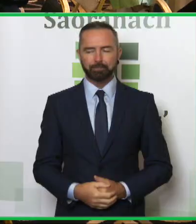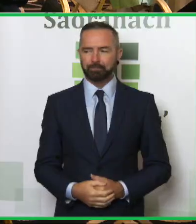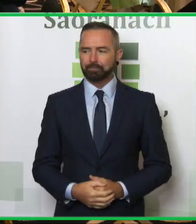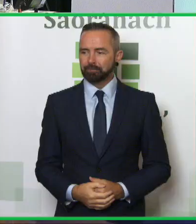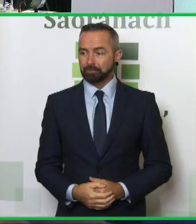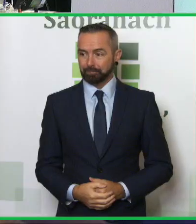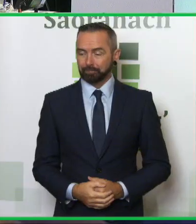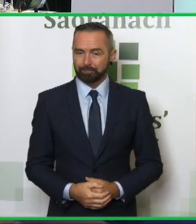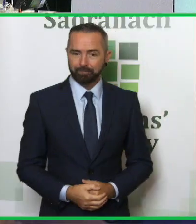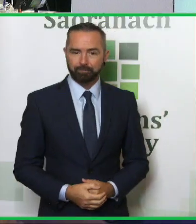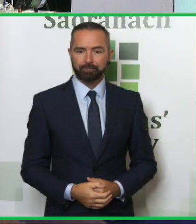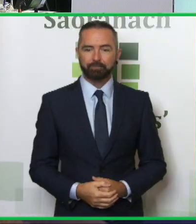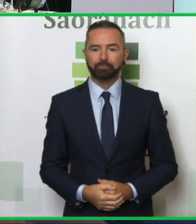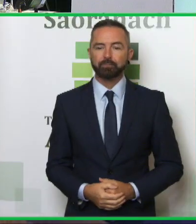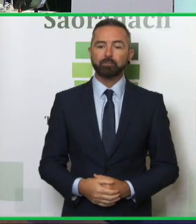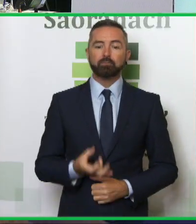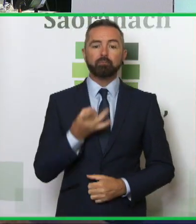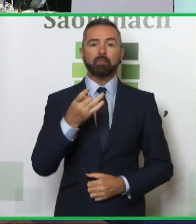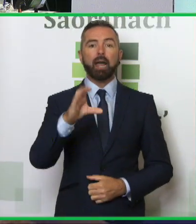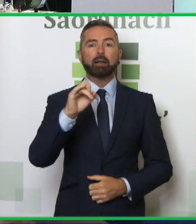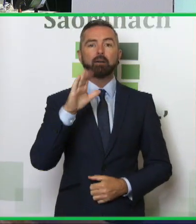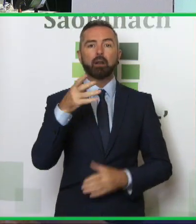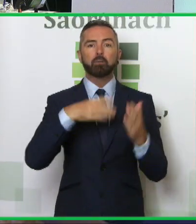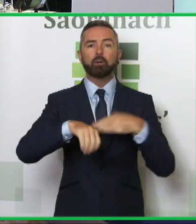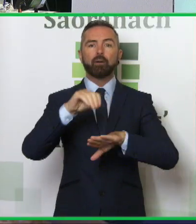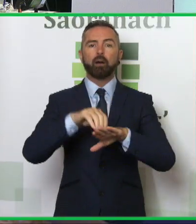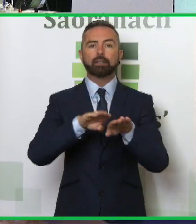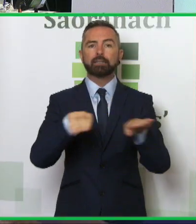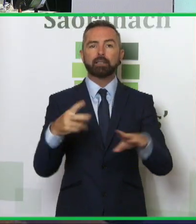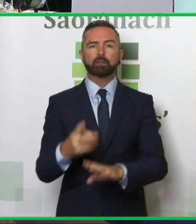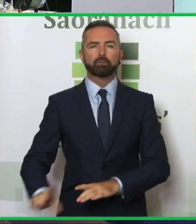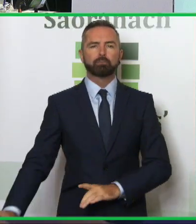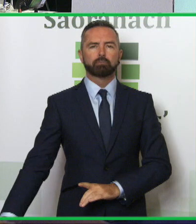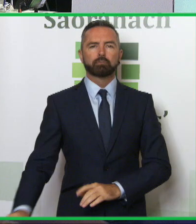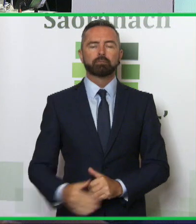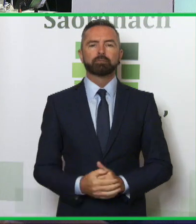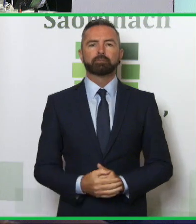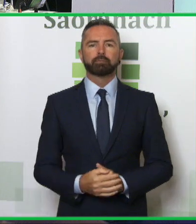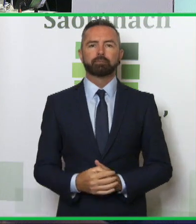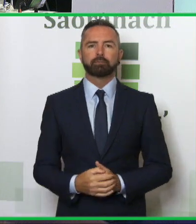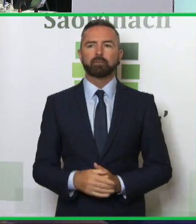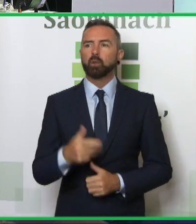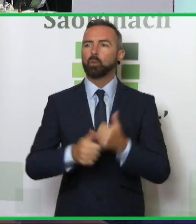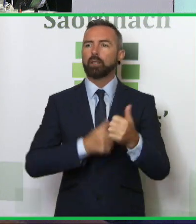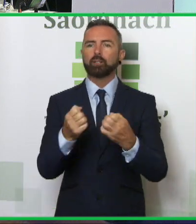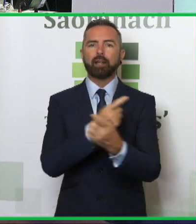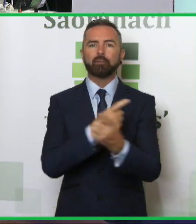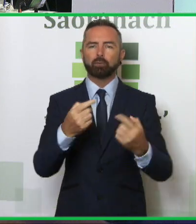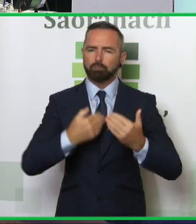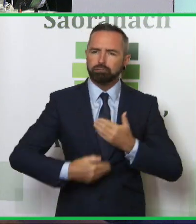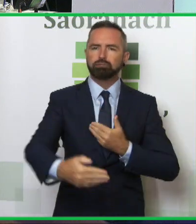Okay, I'm now going to pass the call to move us now to stage 2. I did say it'd take us a while to get going, but well done to everybody. We're off and